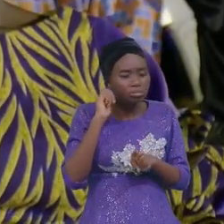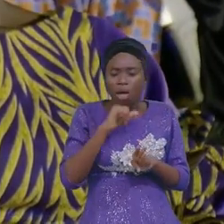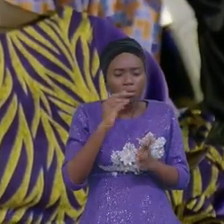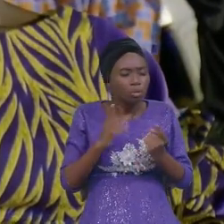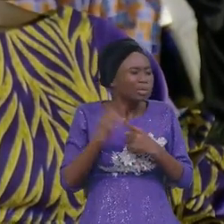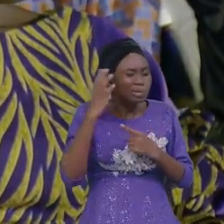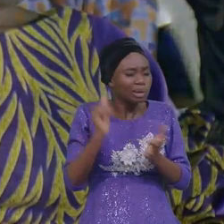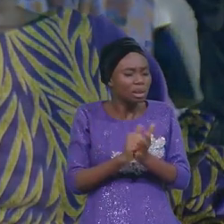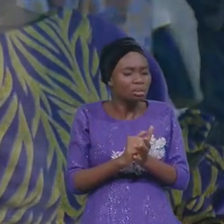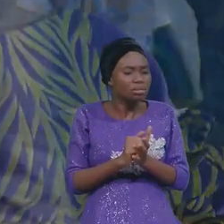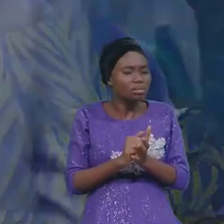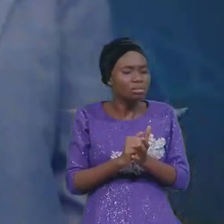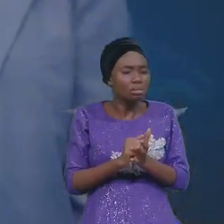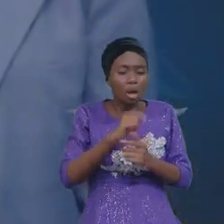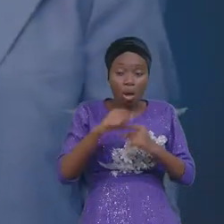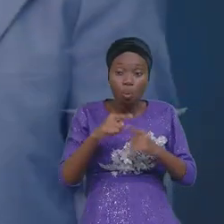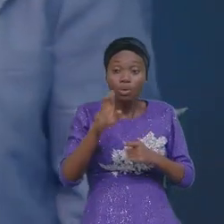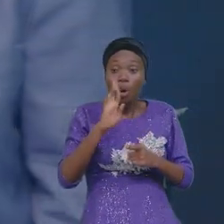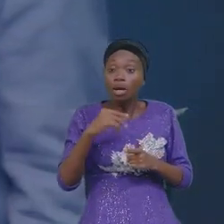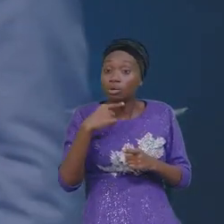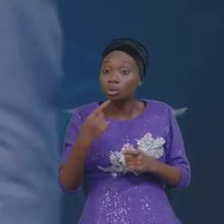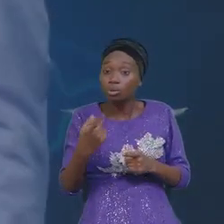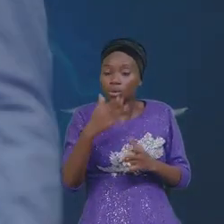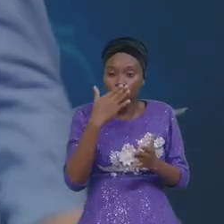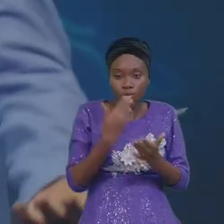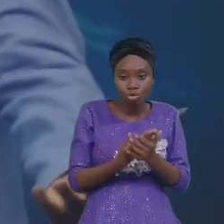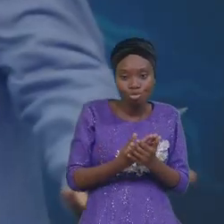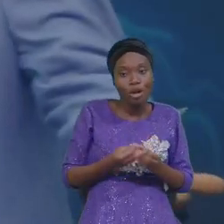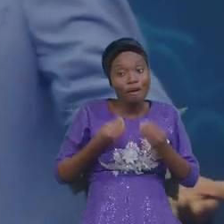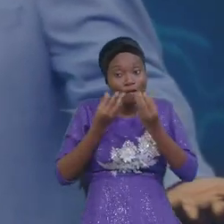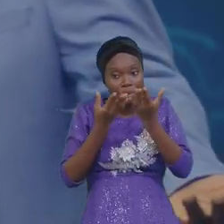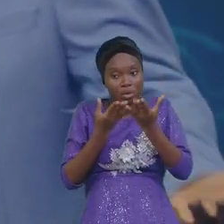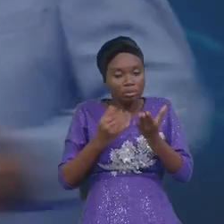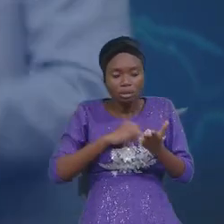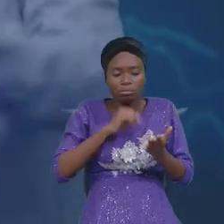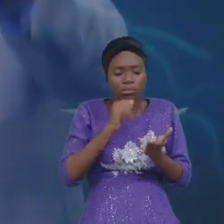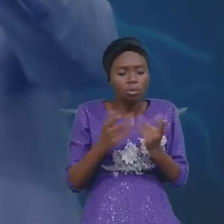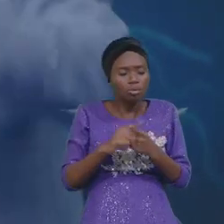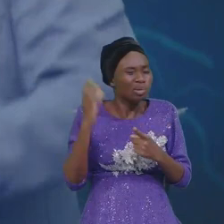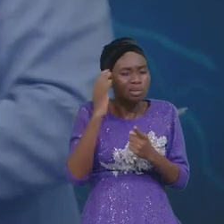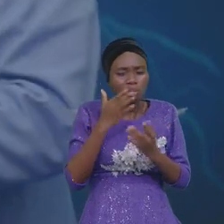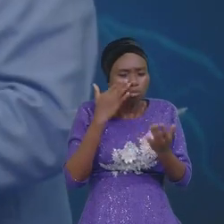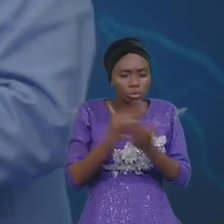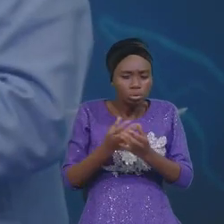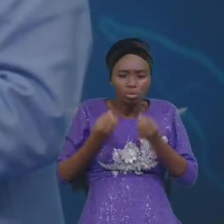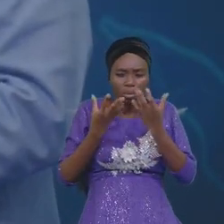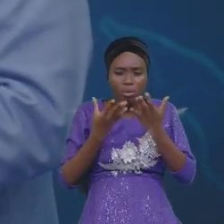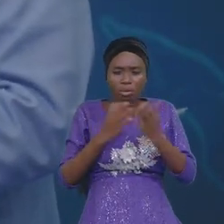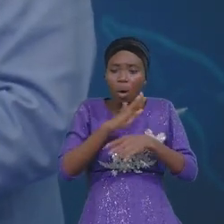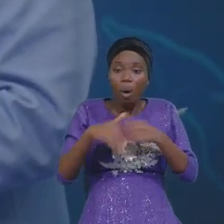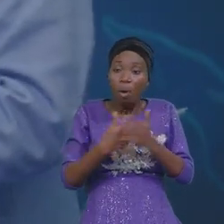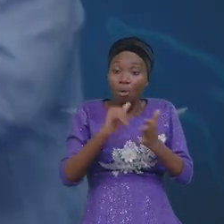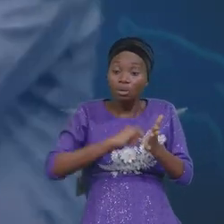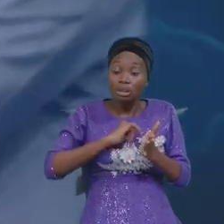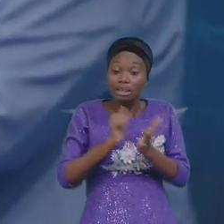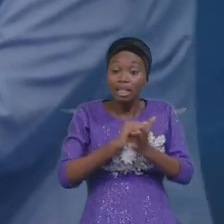to hear that. When you are told the good news, you don't want to hear good news. All that remains is bad